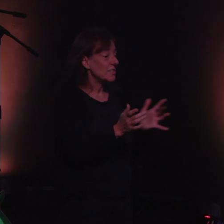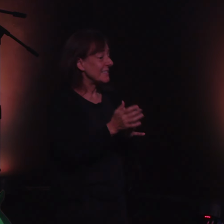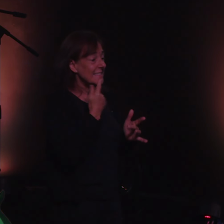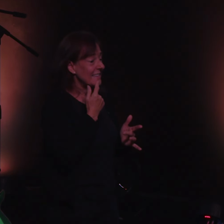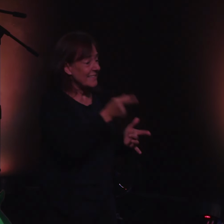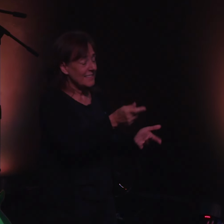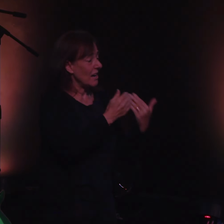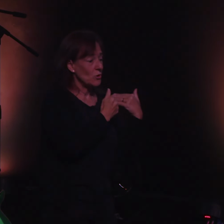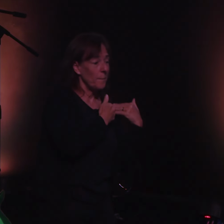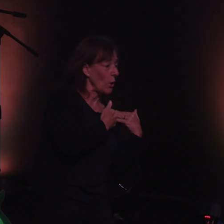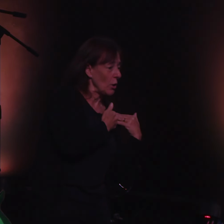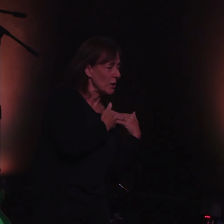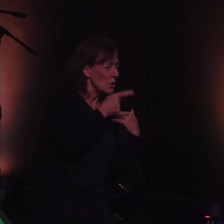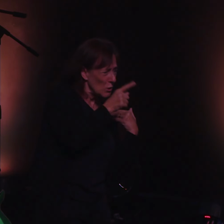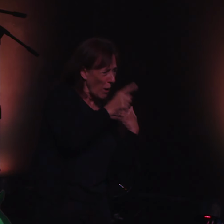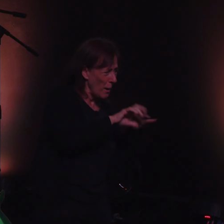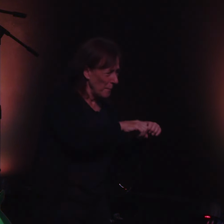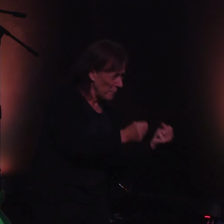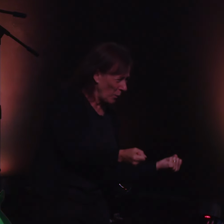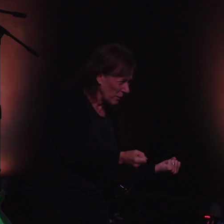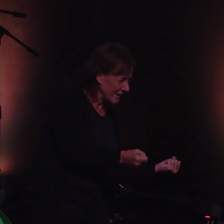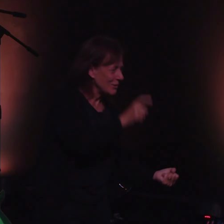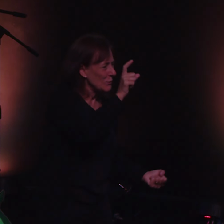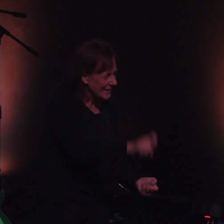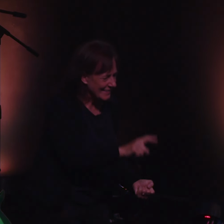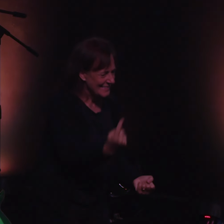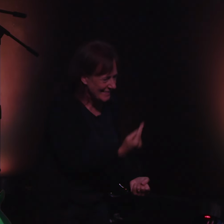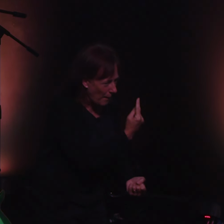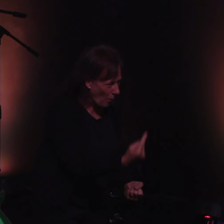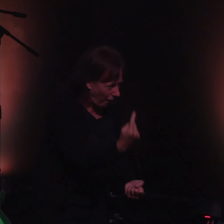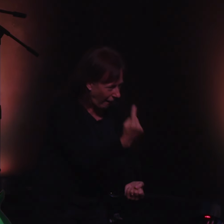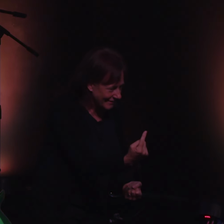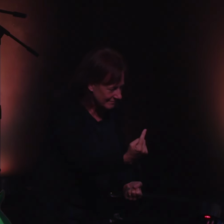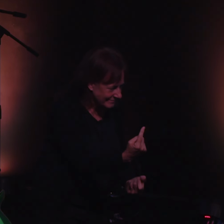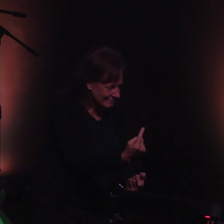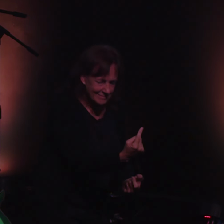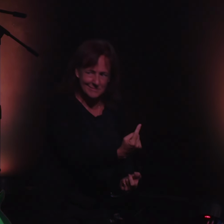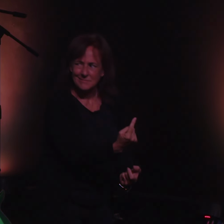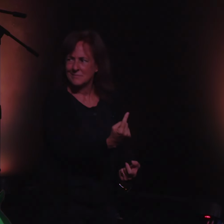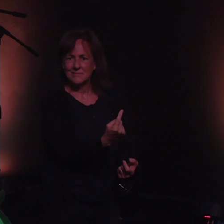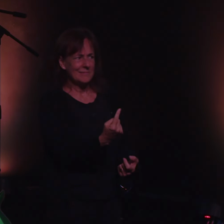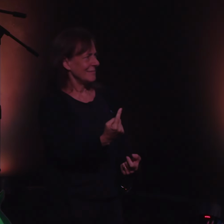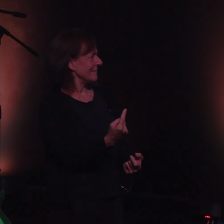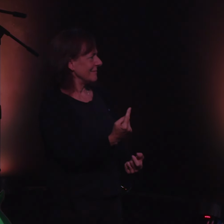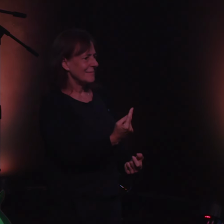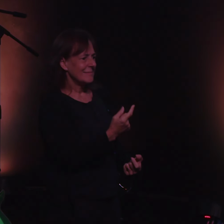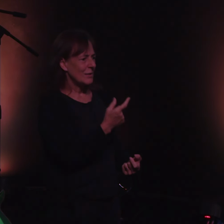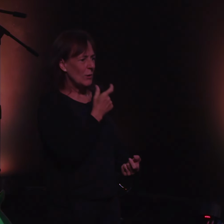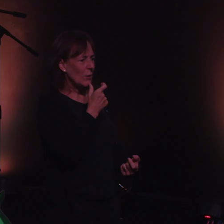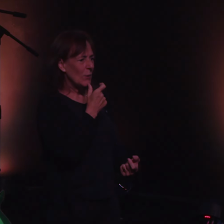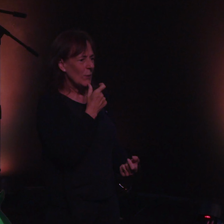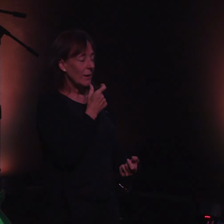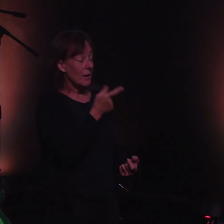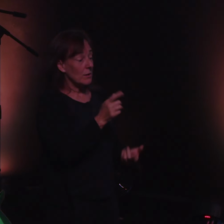to carry that burden. You're broken. You need somebody. And we've got to understand that today. We